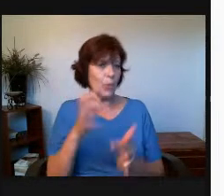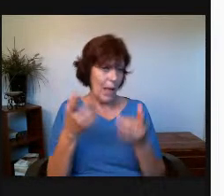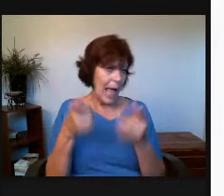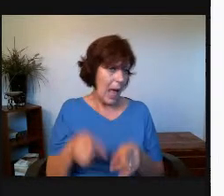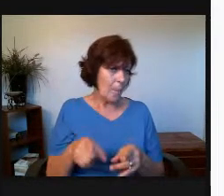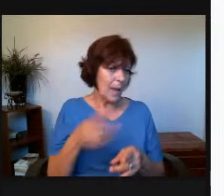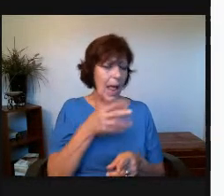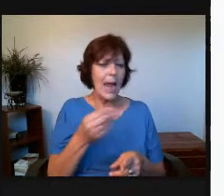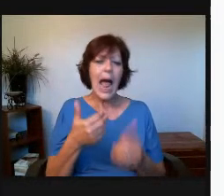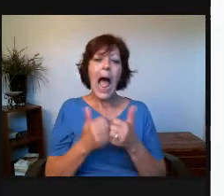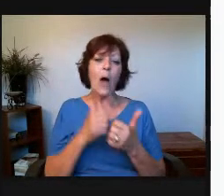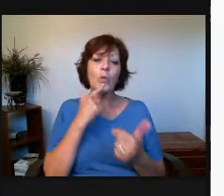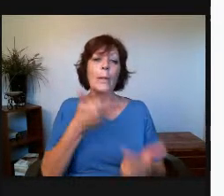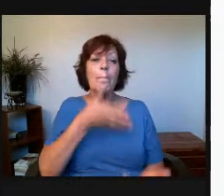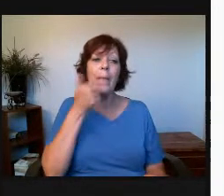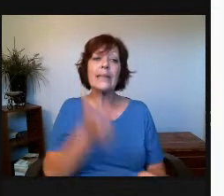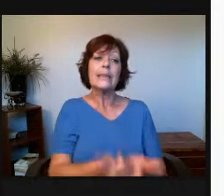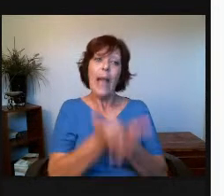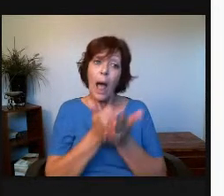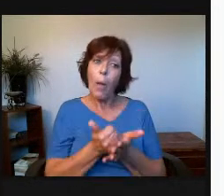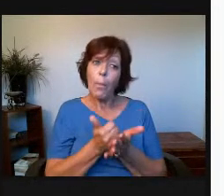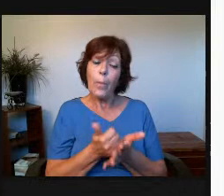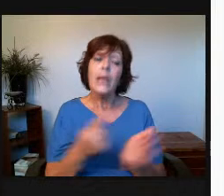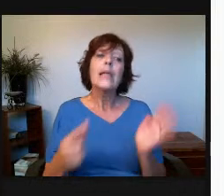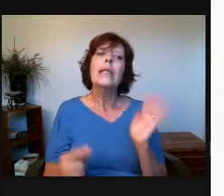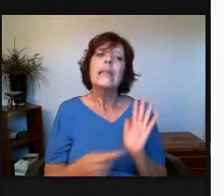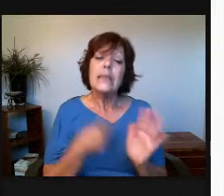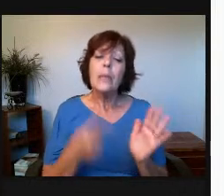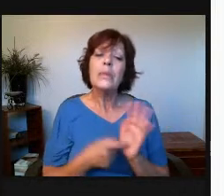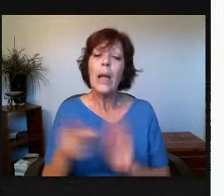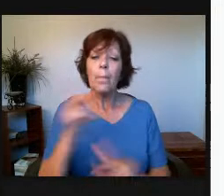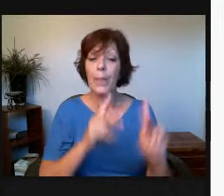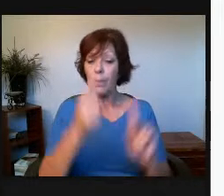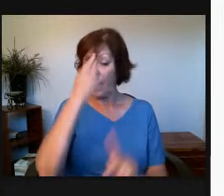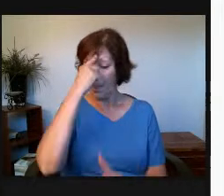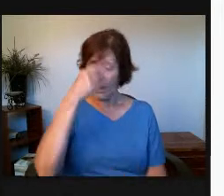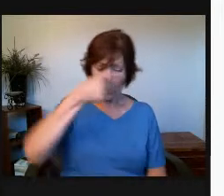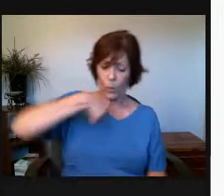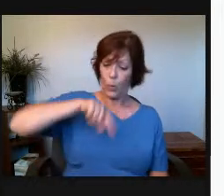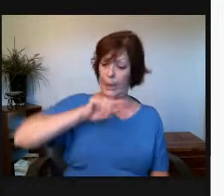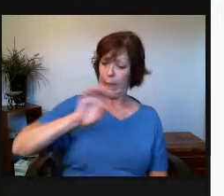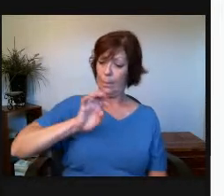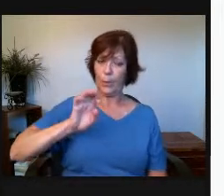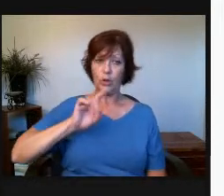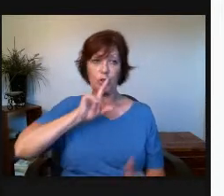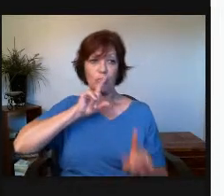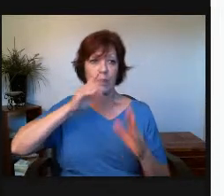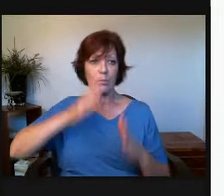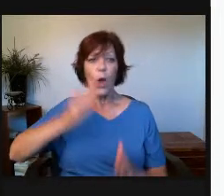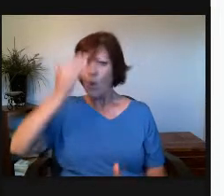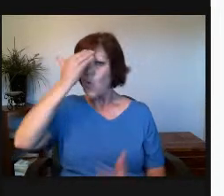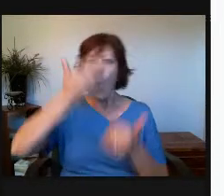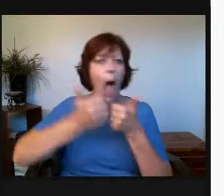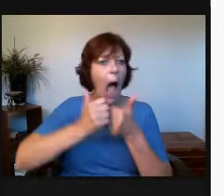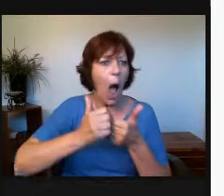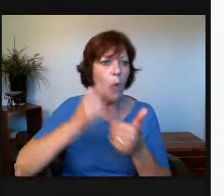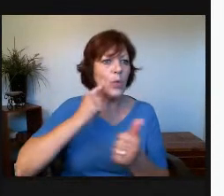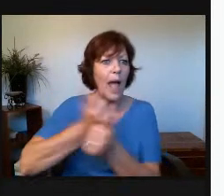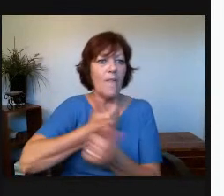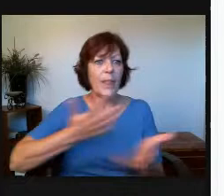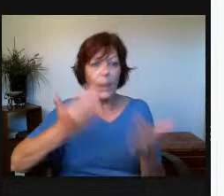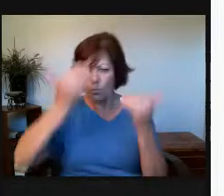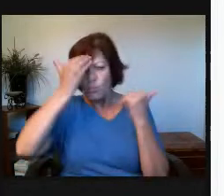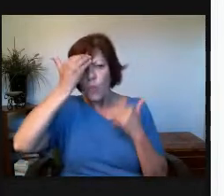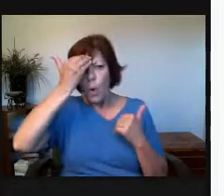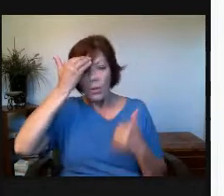how to best assist you. Sometimes people think that we as emergency responders know how to do everything.